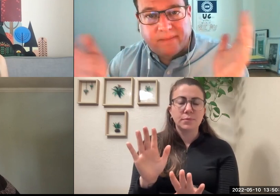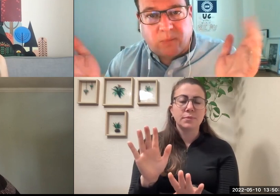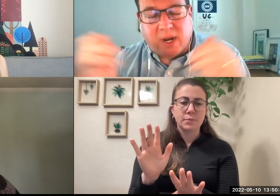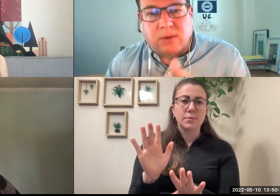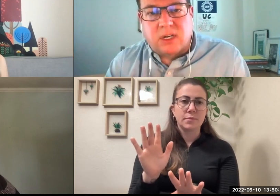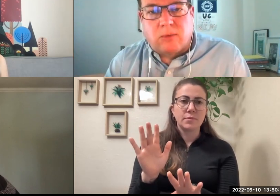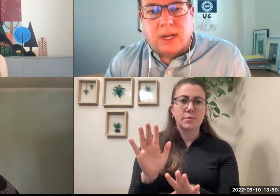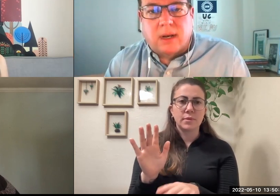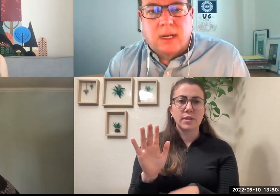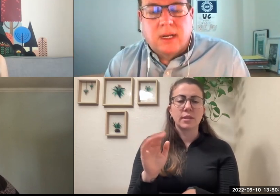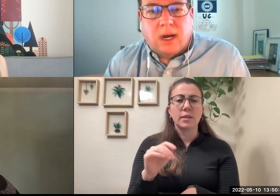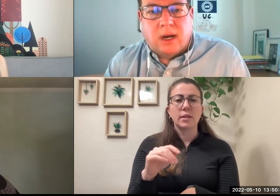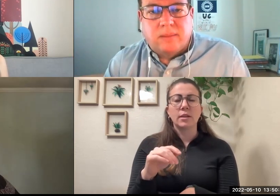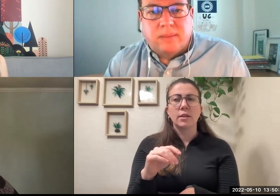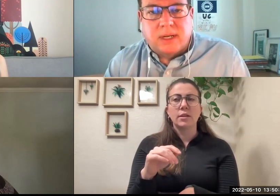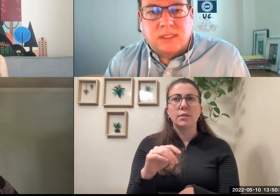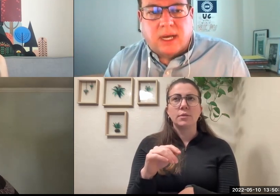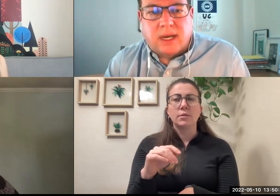of waiting to be written.